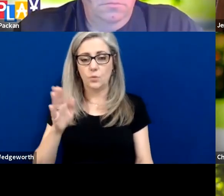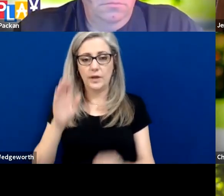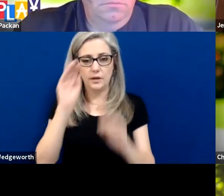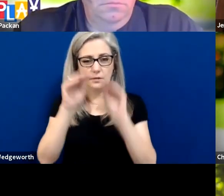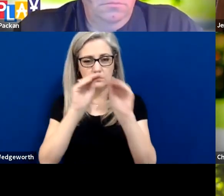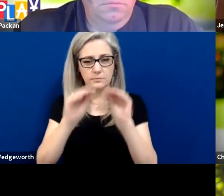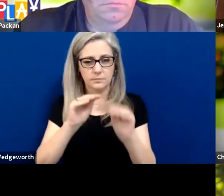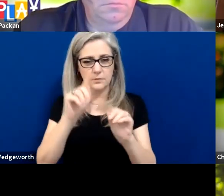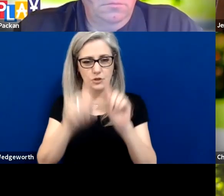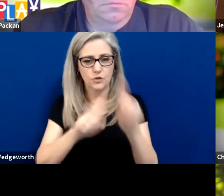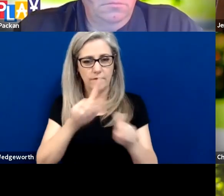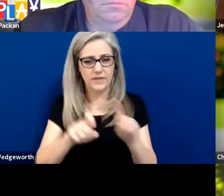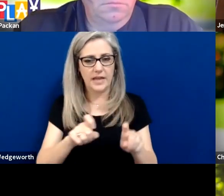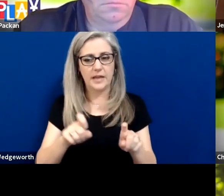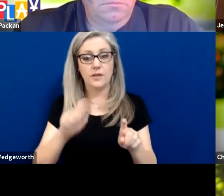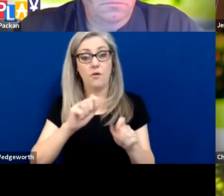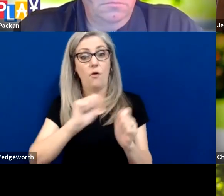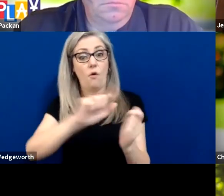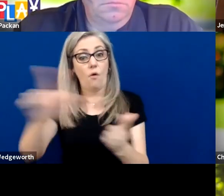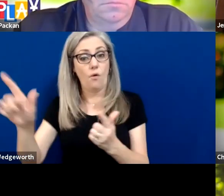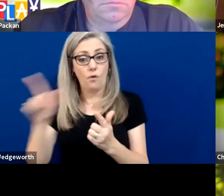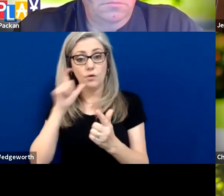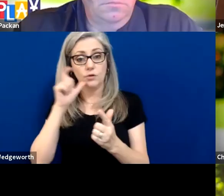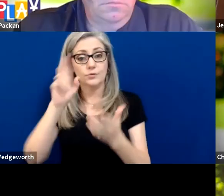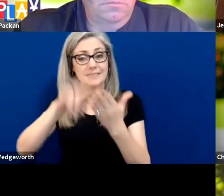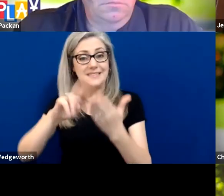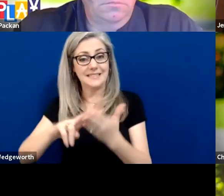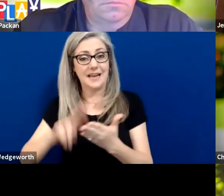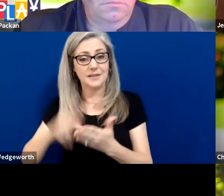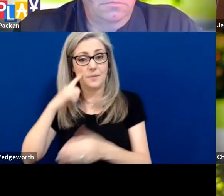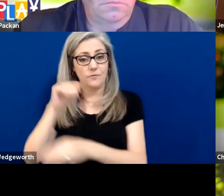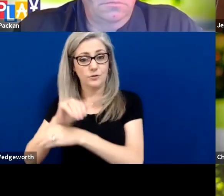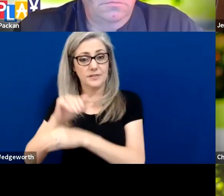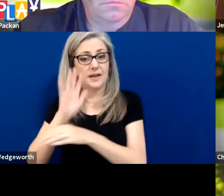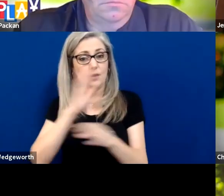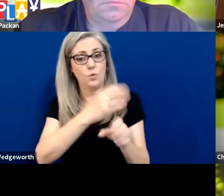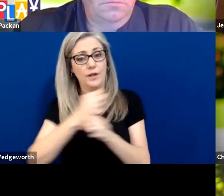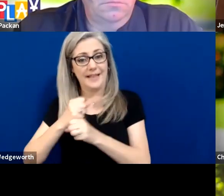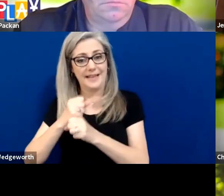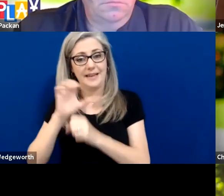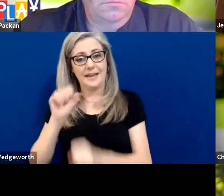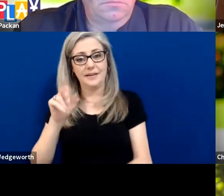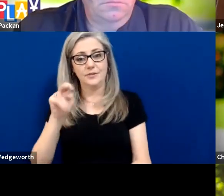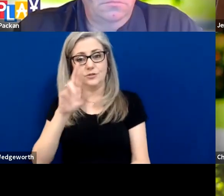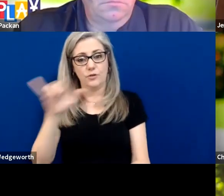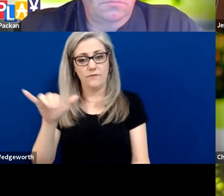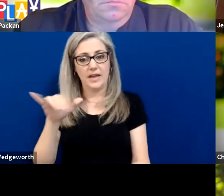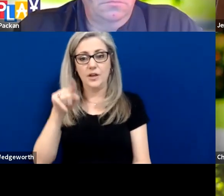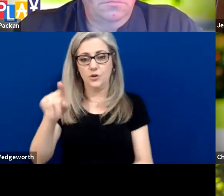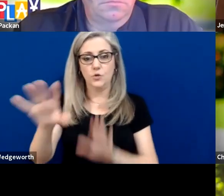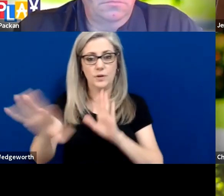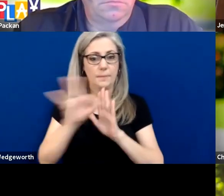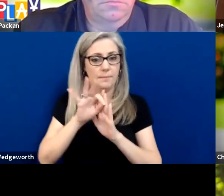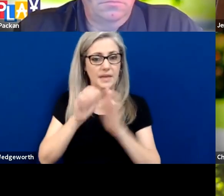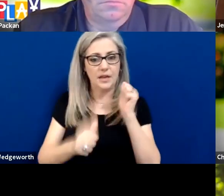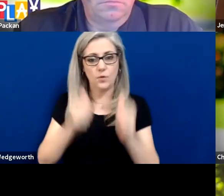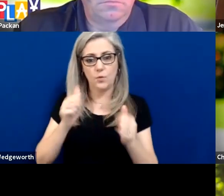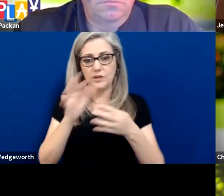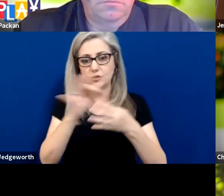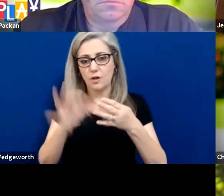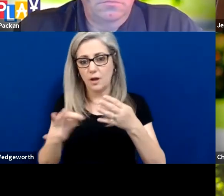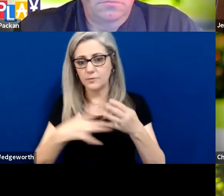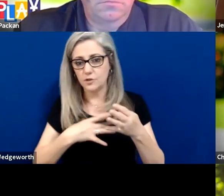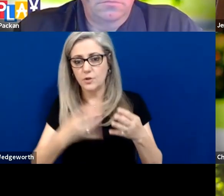up for the link tonight will get that survey. And that way you can pick what option you like the best. You can put comments in